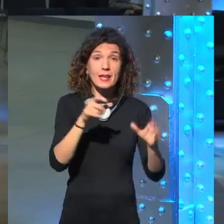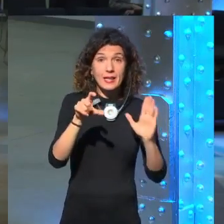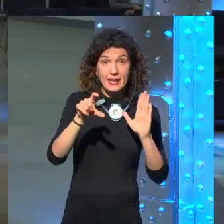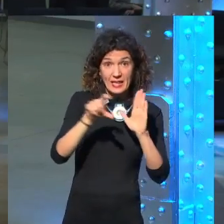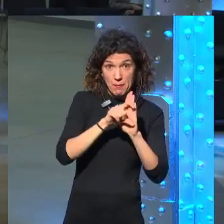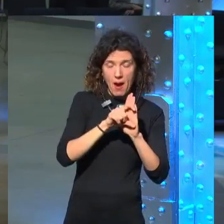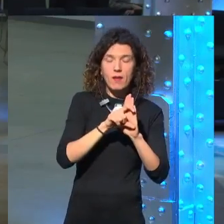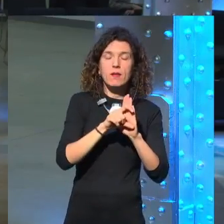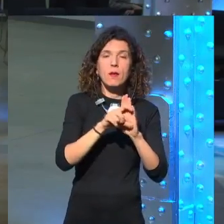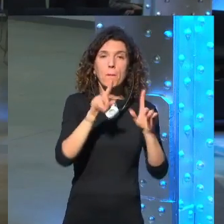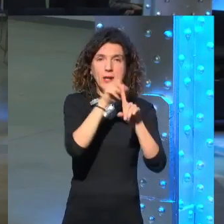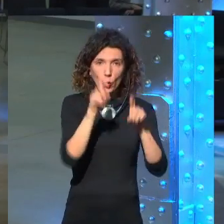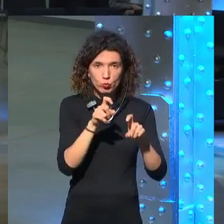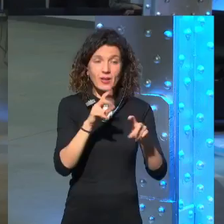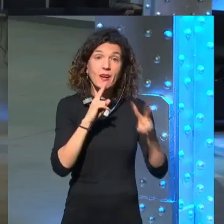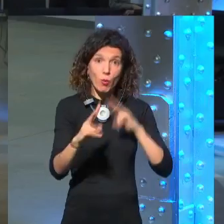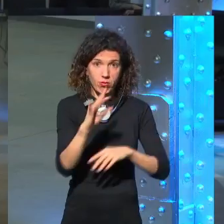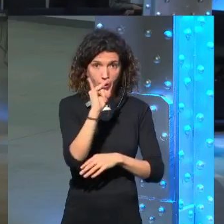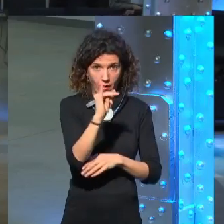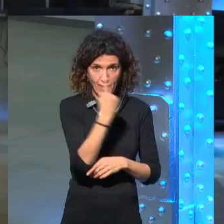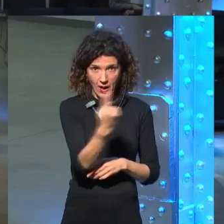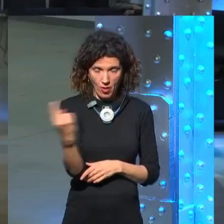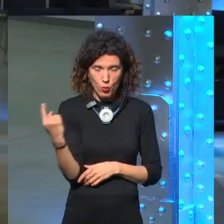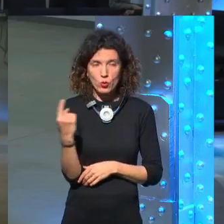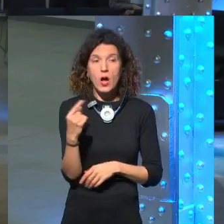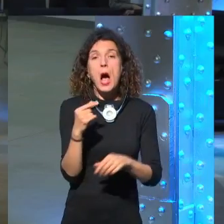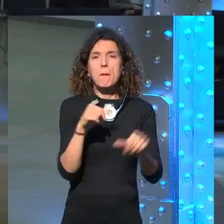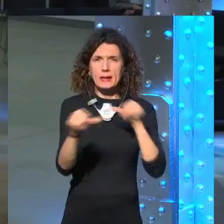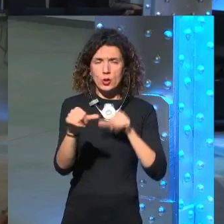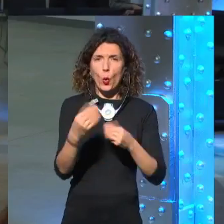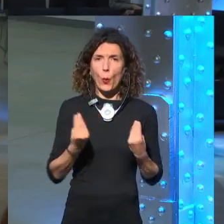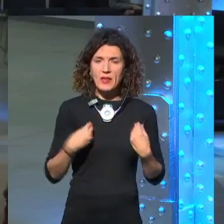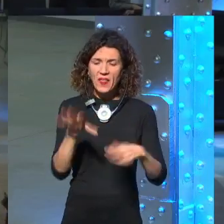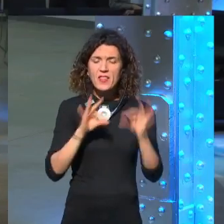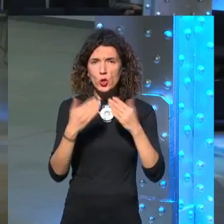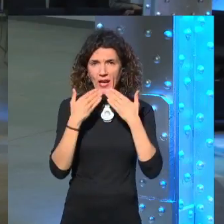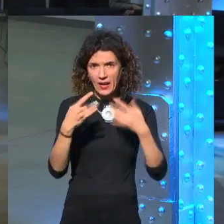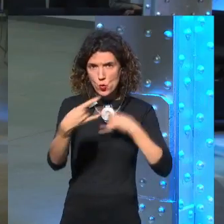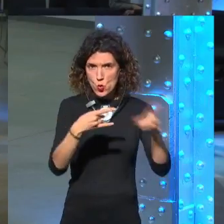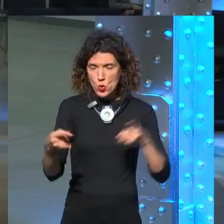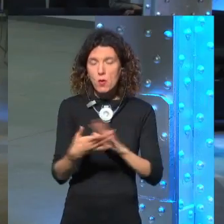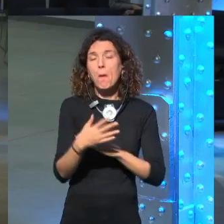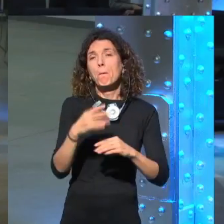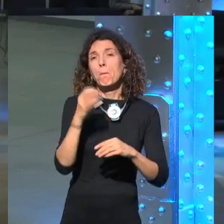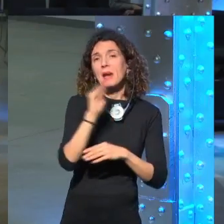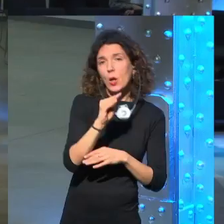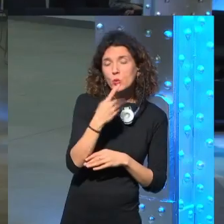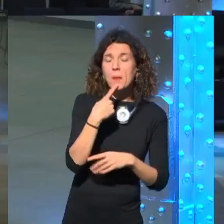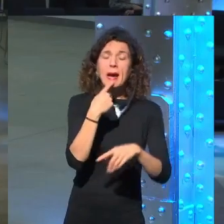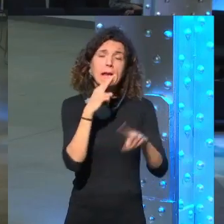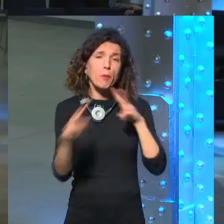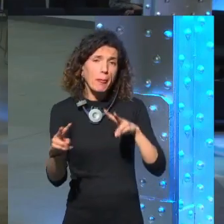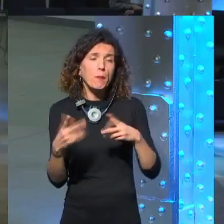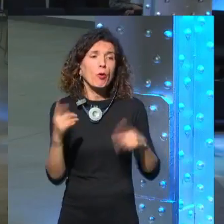actually use this to make all my decisions in life. For example, you ask it a question, and it'll answer definitely,